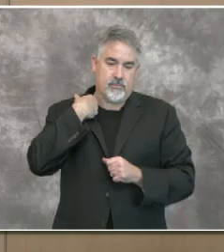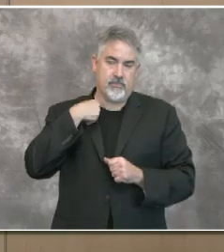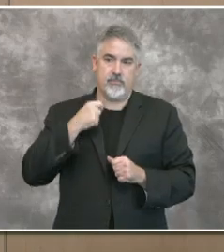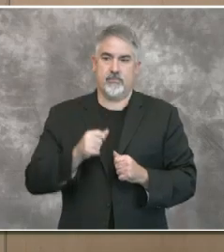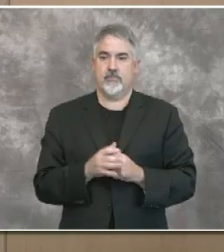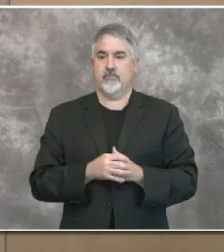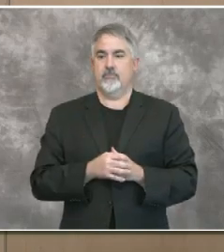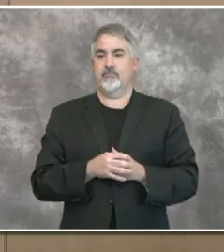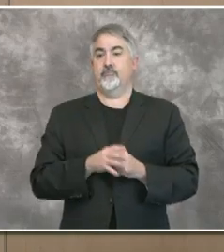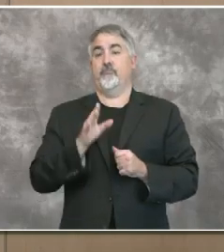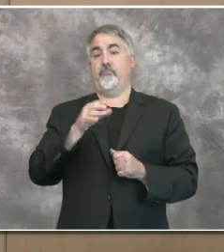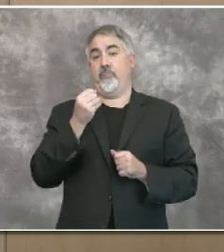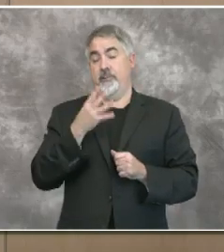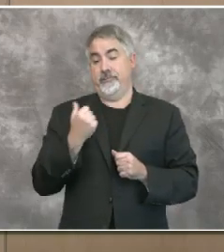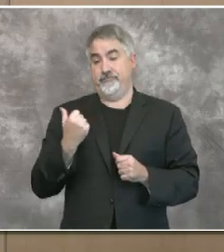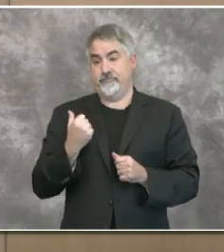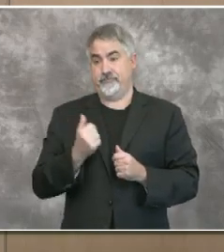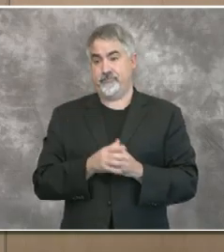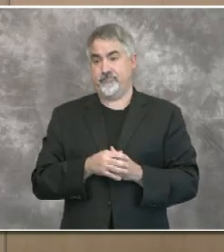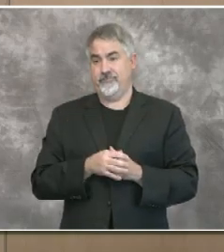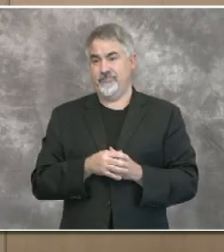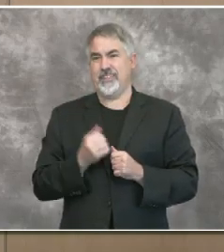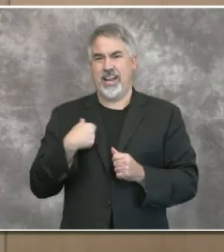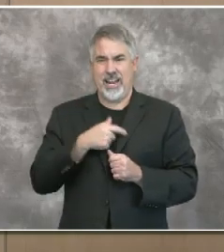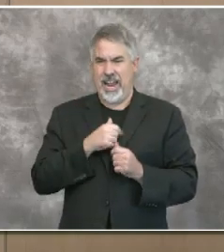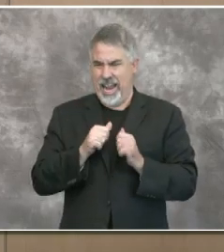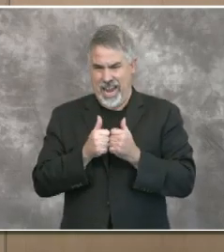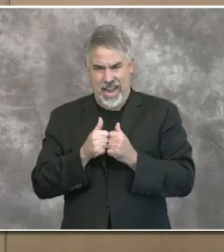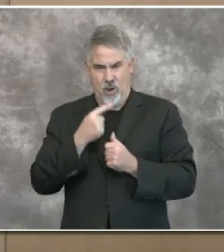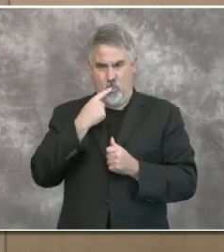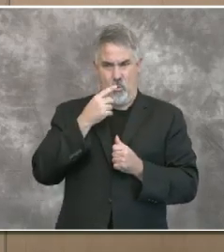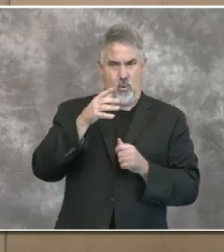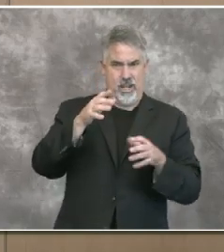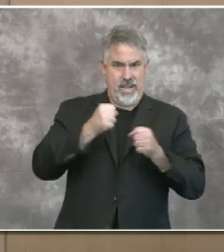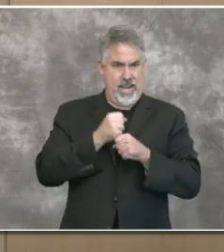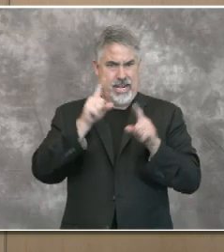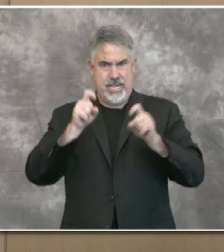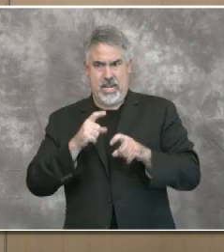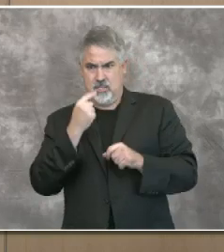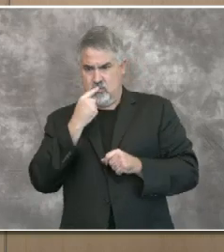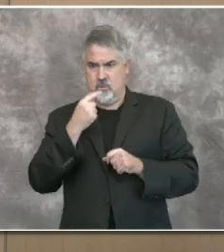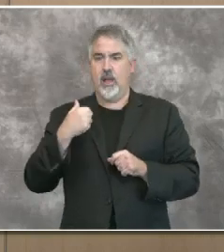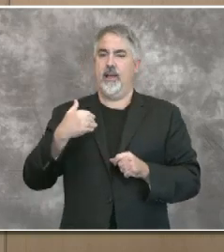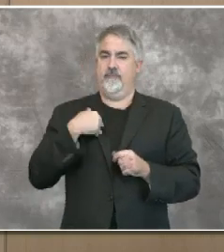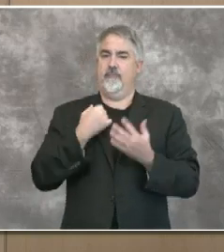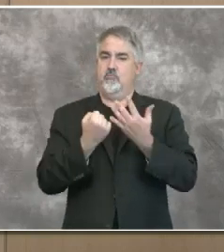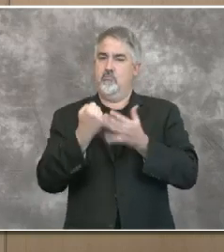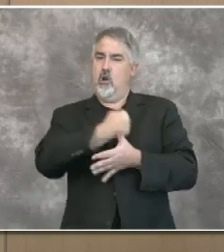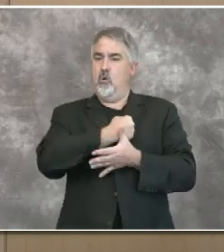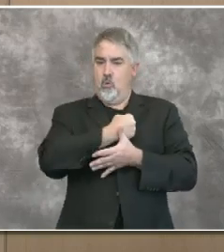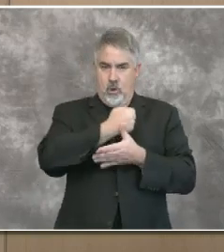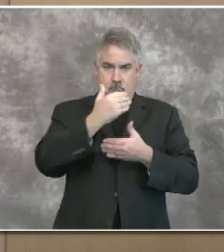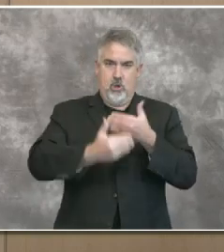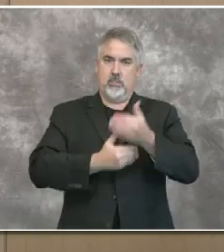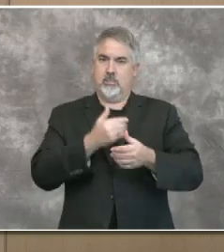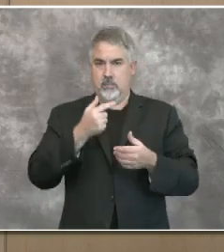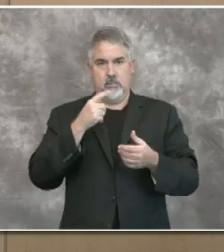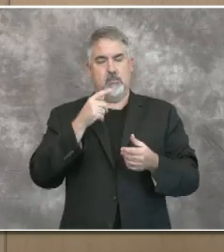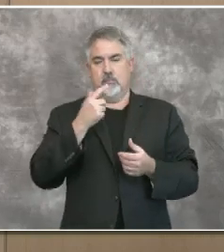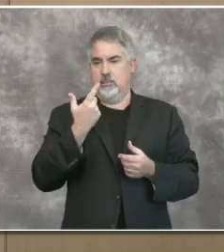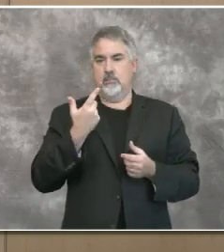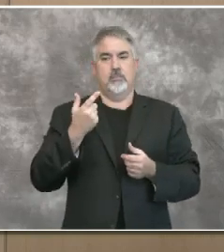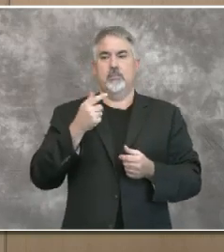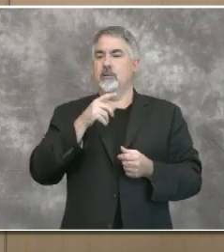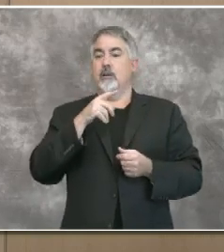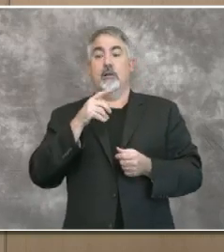regulate who gets tested? We have a prioritized process for testing in terms of, and this is not just San